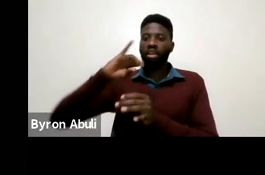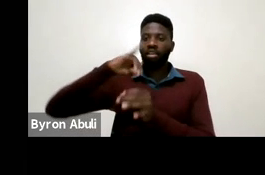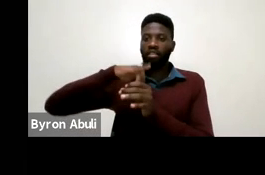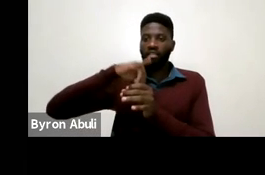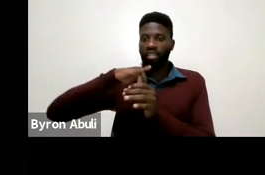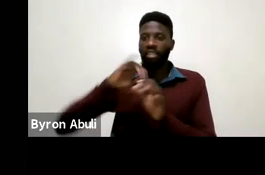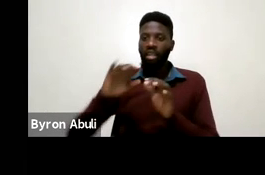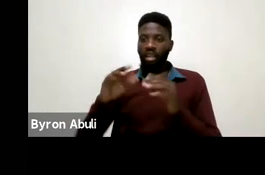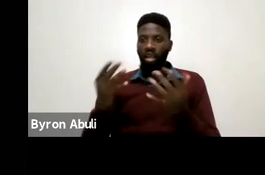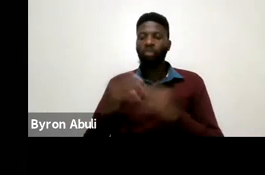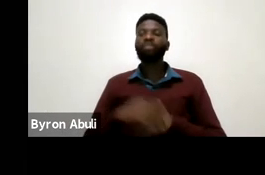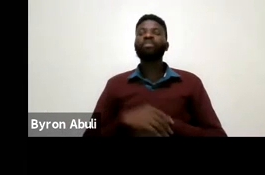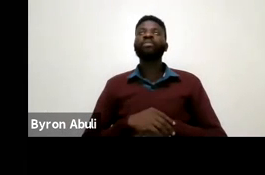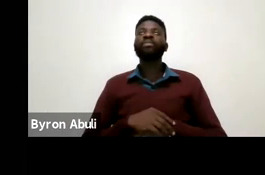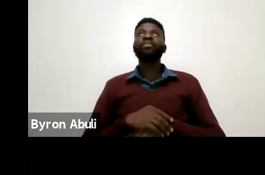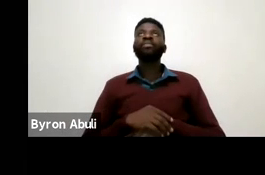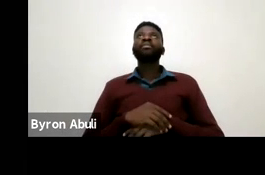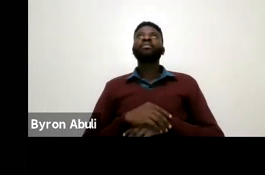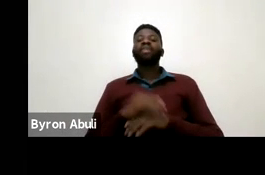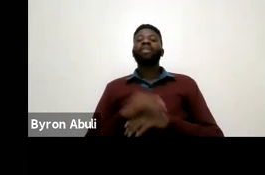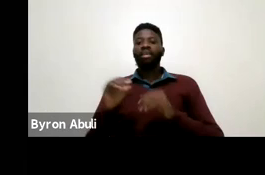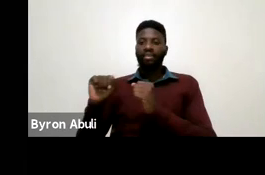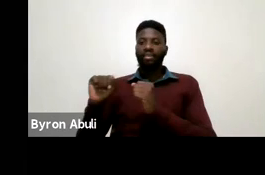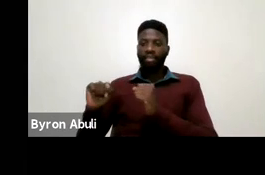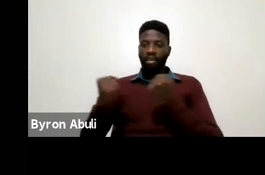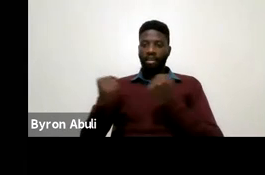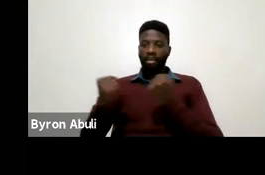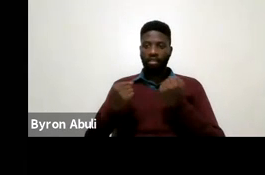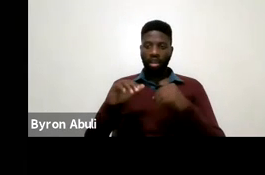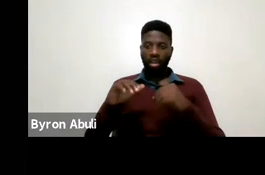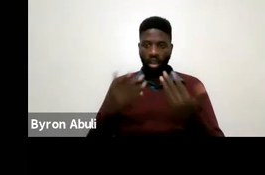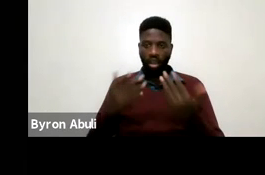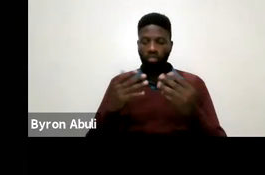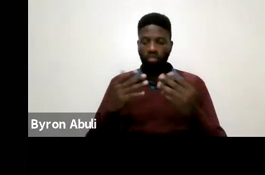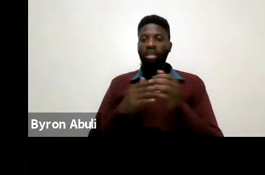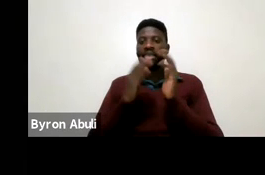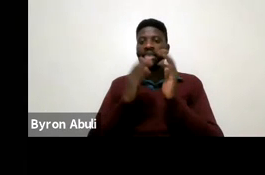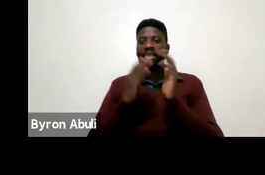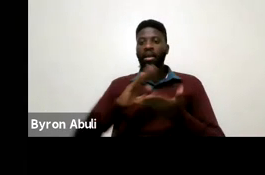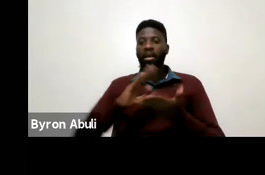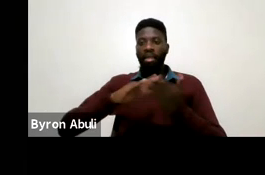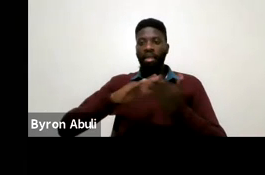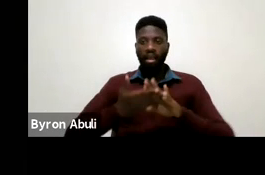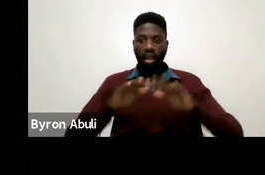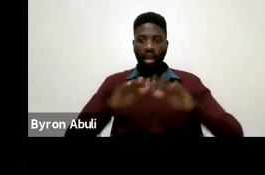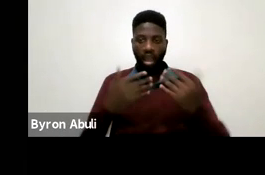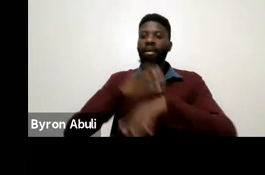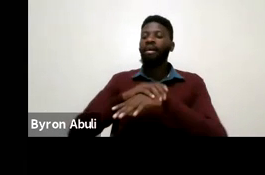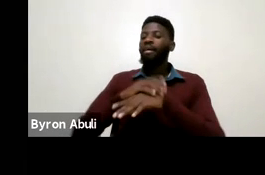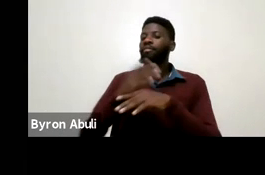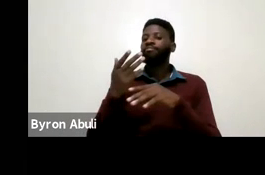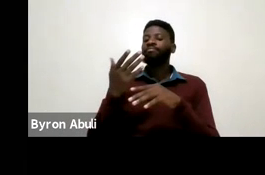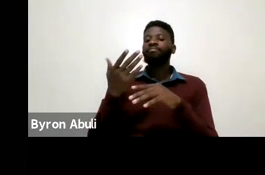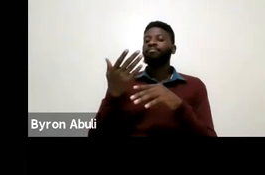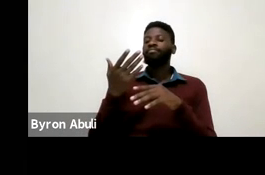know how to be a leader so that you can get a good job, and through a good job, you can save more, and through saving more, you can achieve